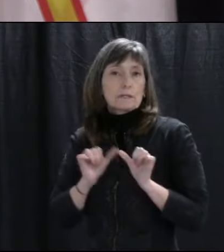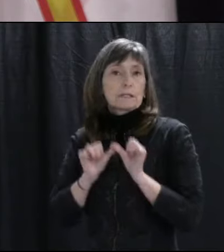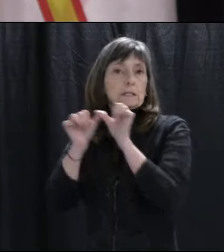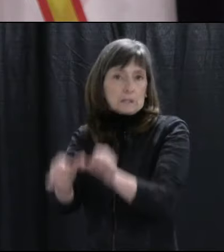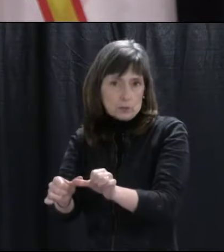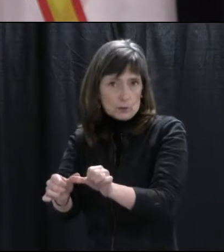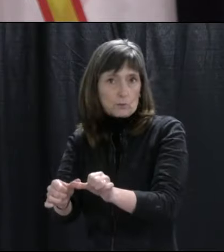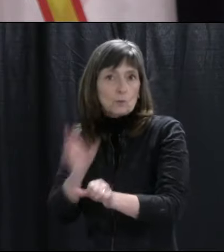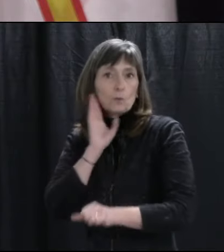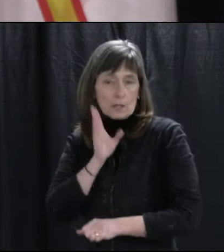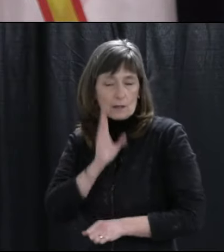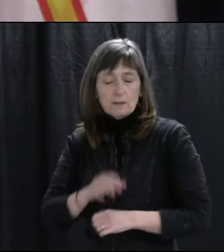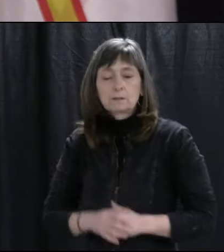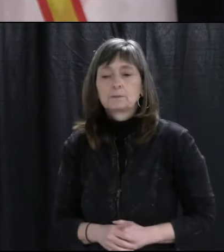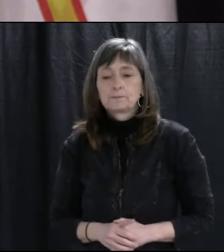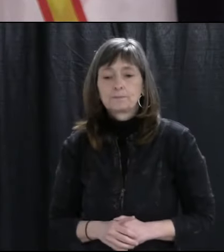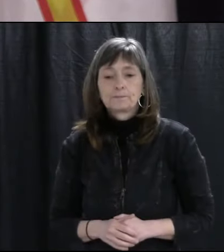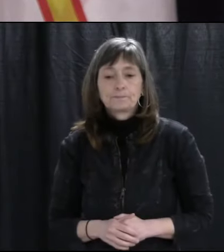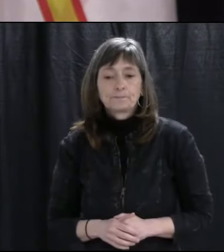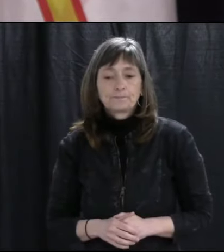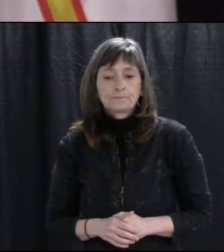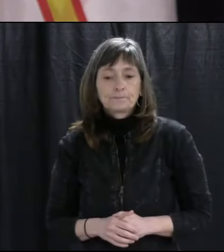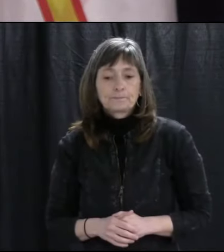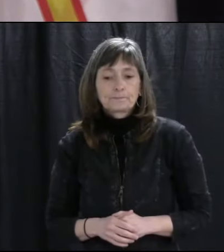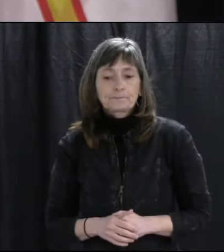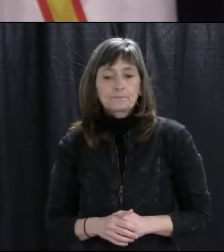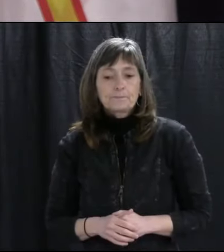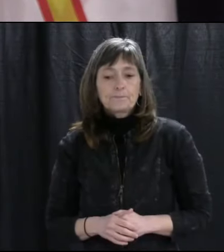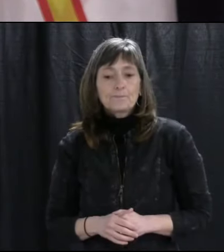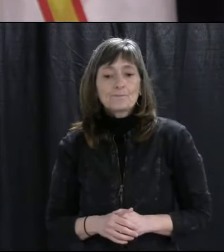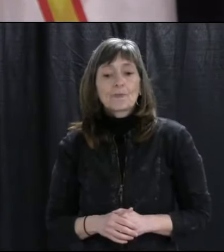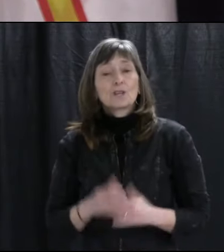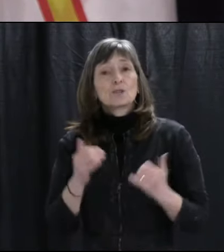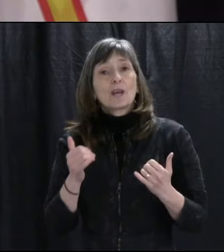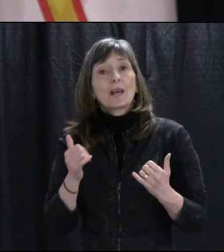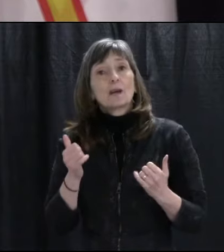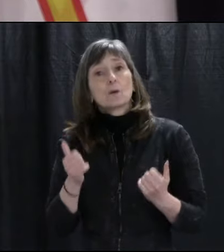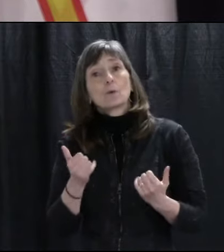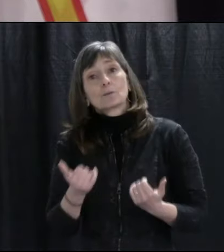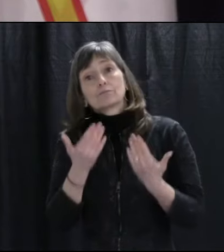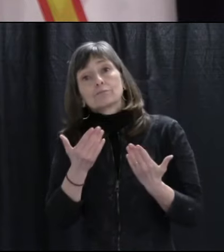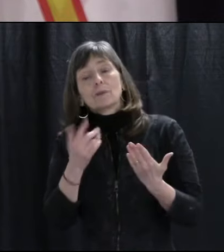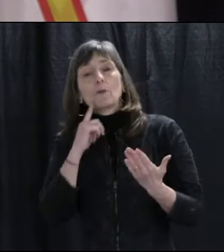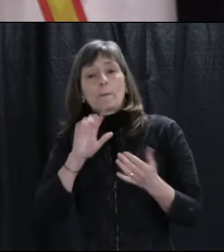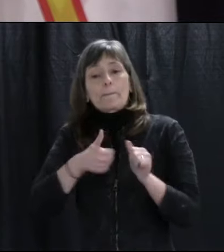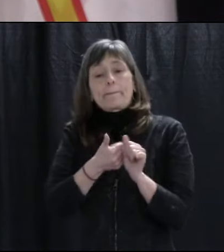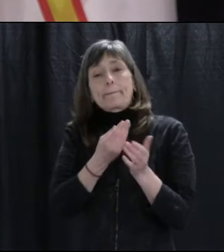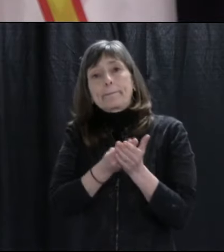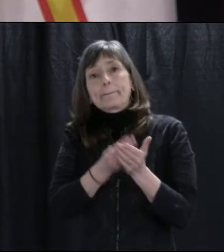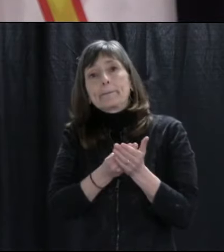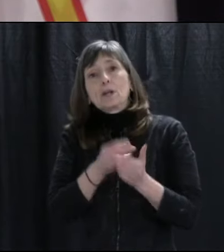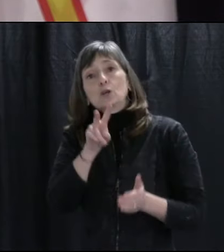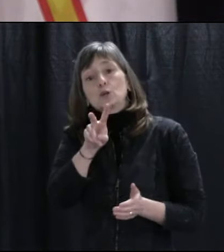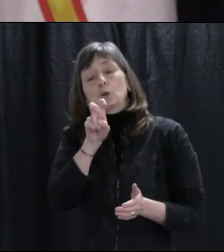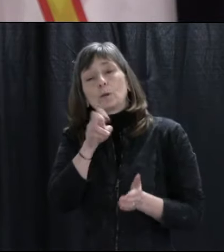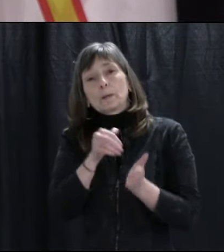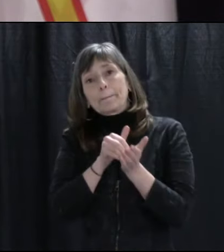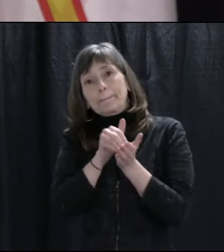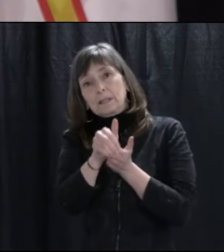continue. Today, we are also introducing some $200 million in contingency funding. This is to address